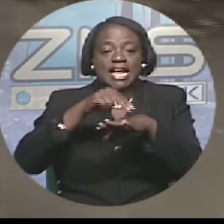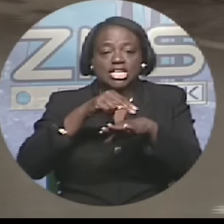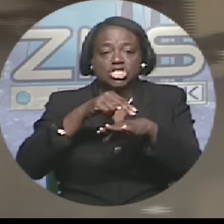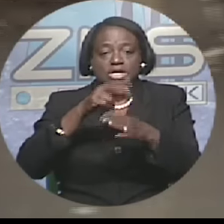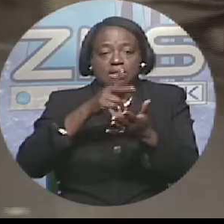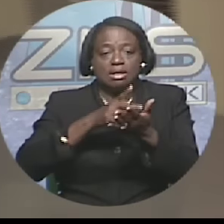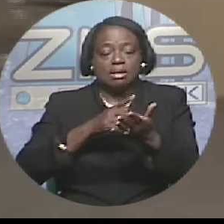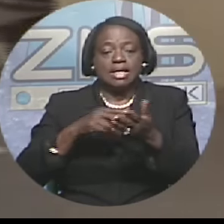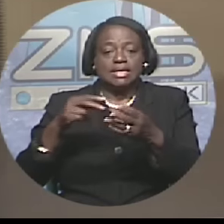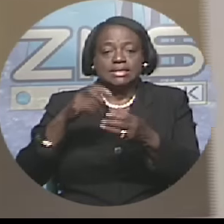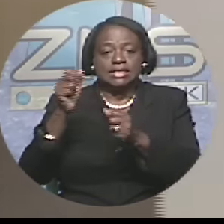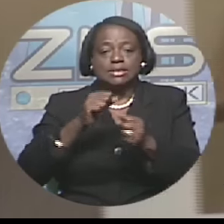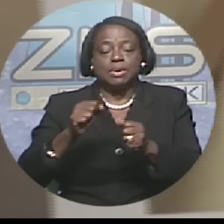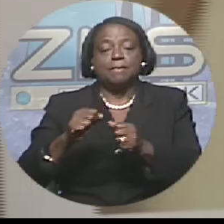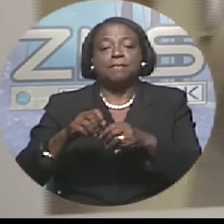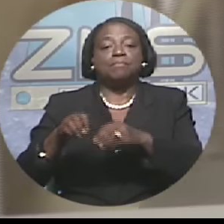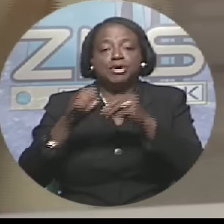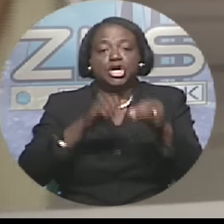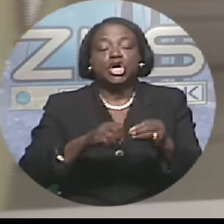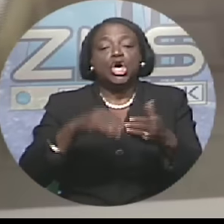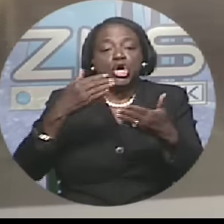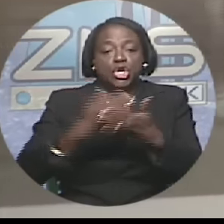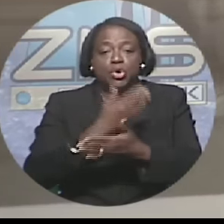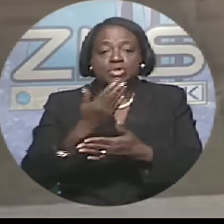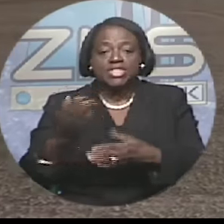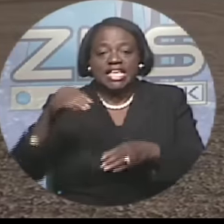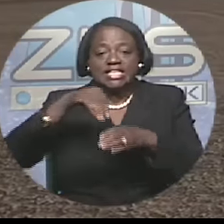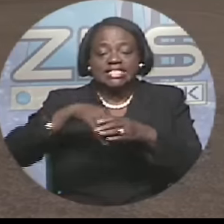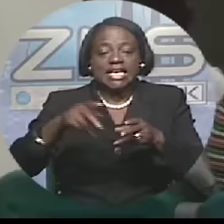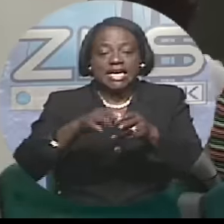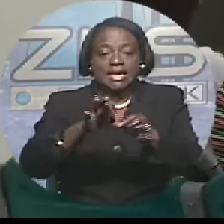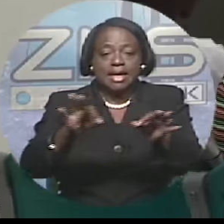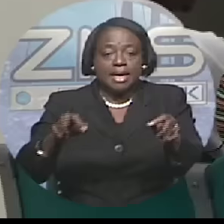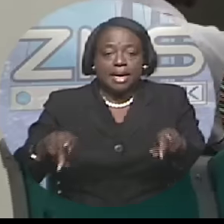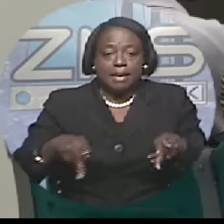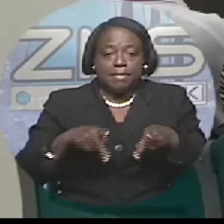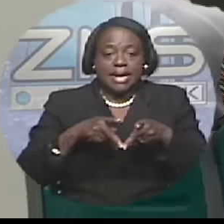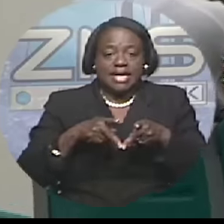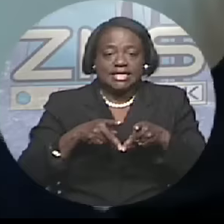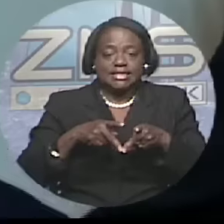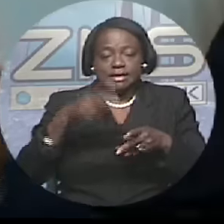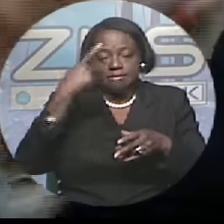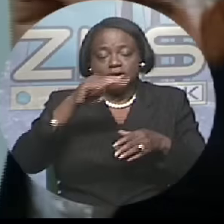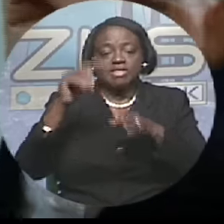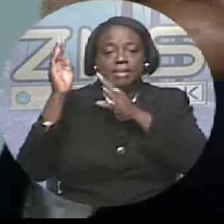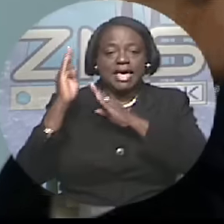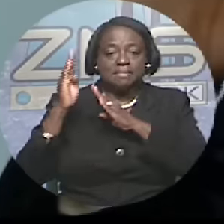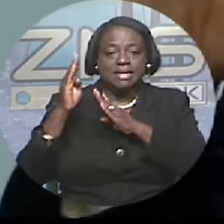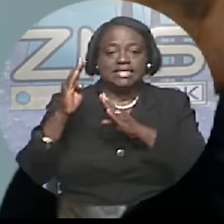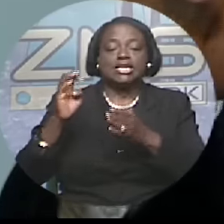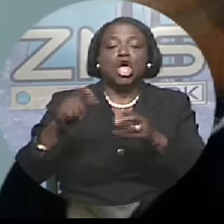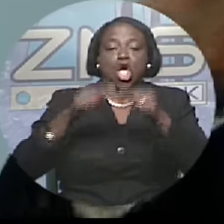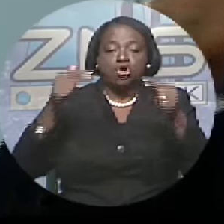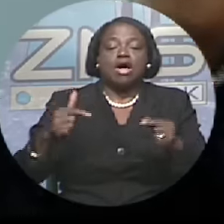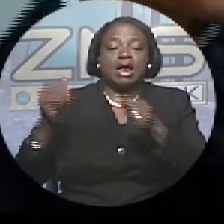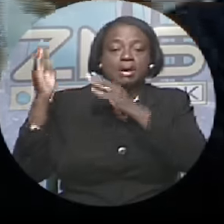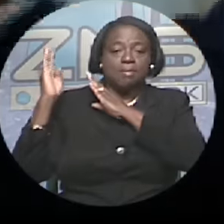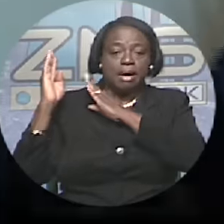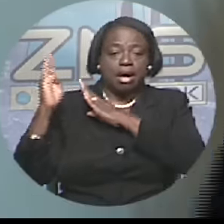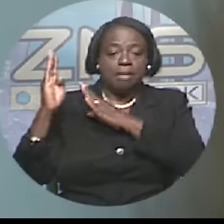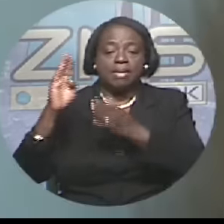in place for the Bahamians. When this is going to be here, it's going to be in Grand Bahama, it's going to be in Eleuthera, but you're going to find